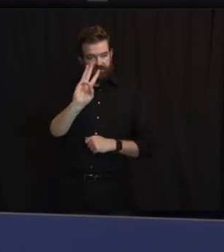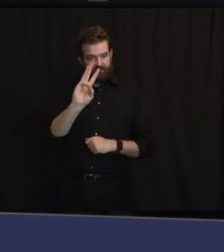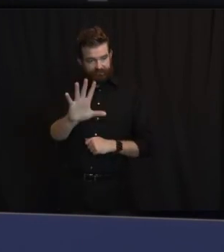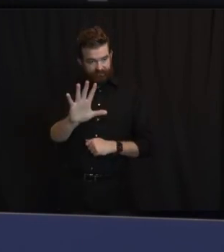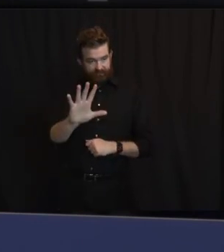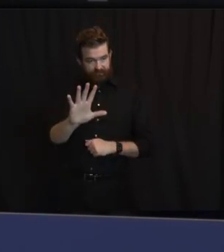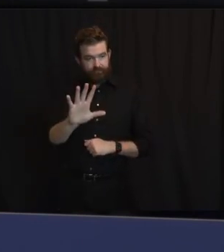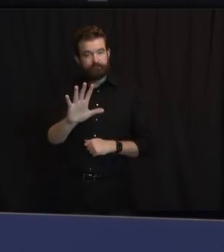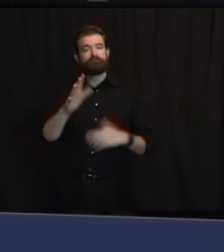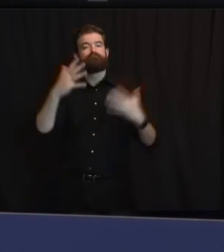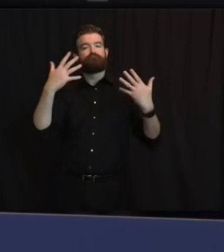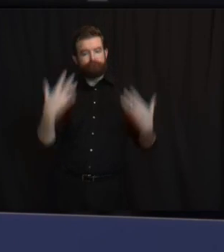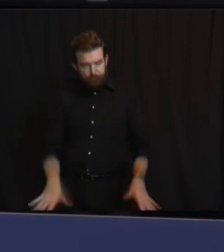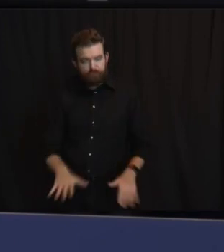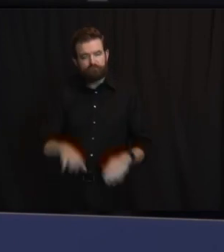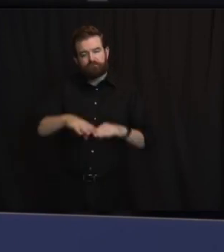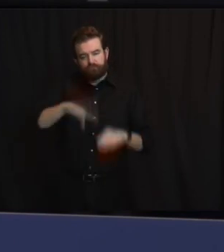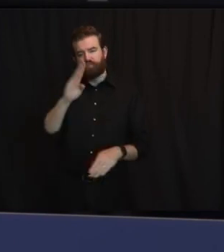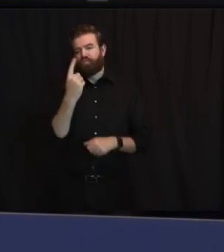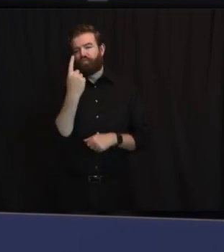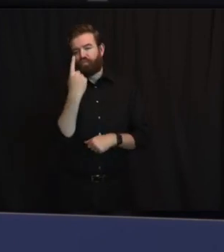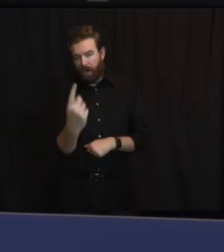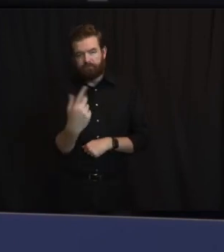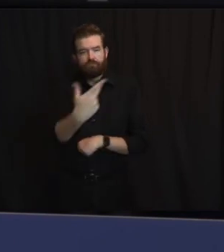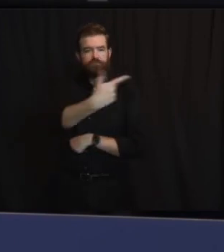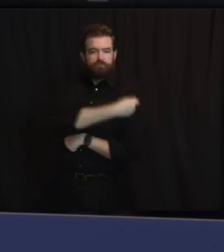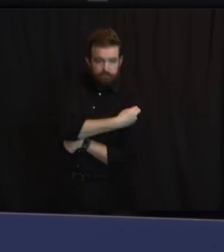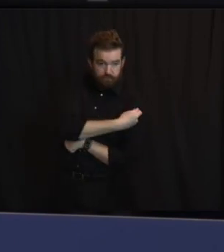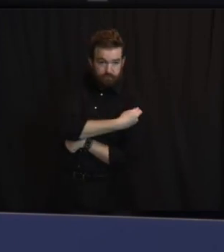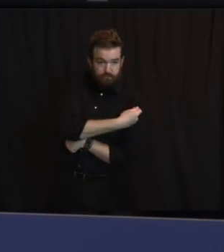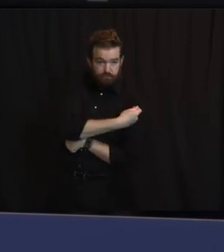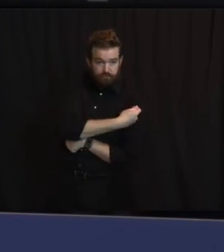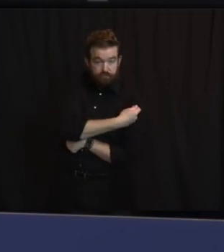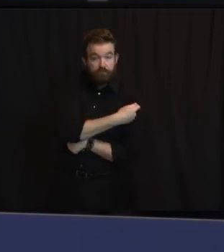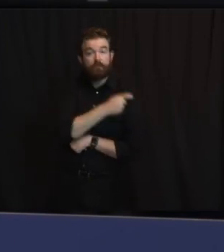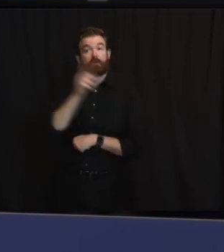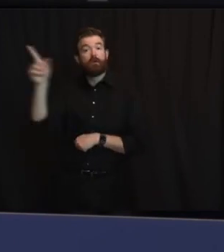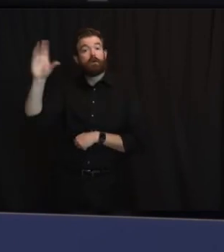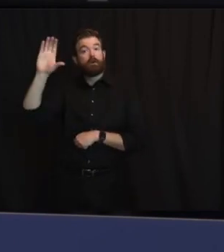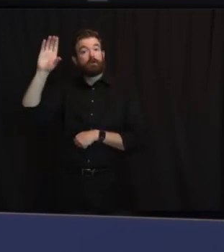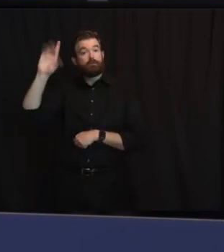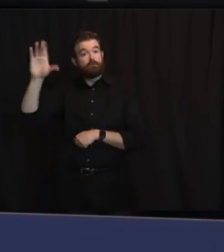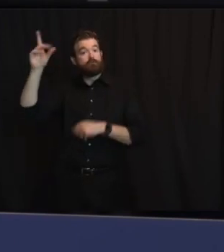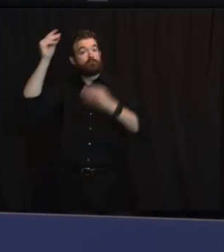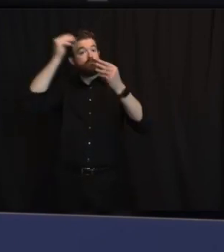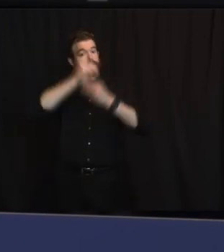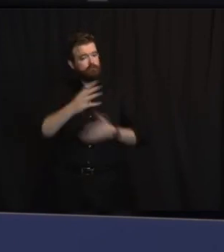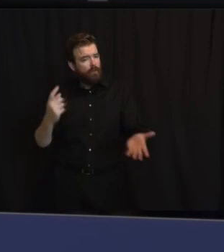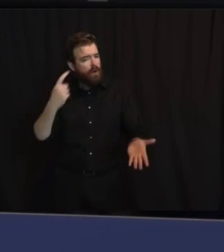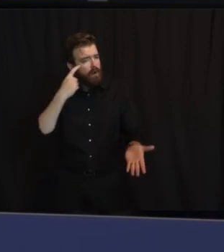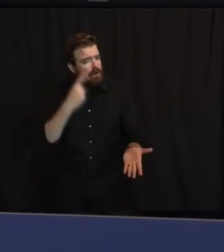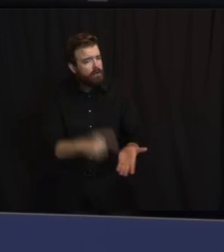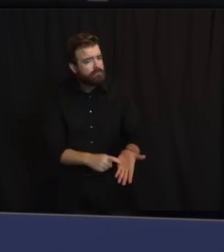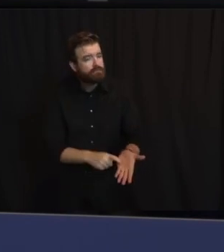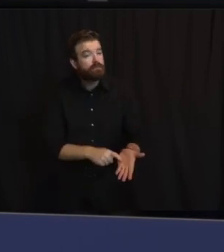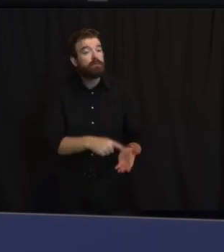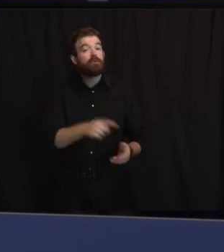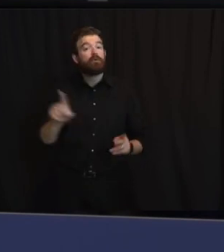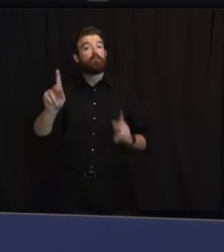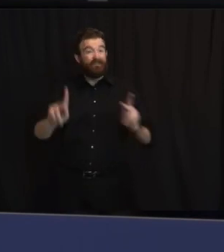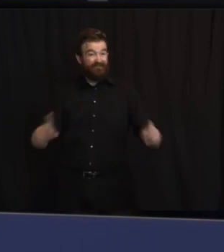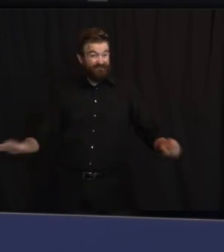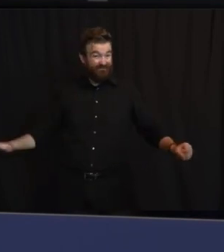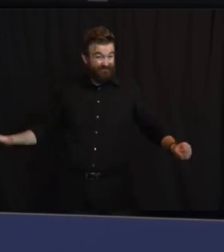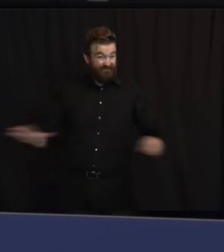one dose of vaccine. The CDC just released data that found fully vaccinated adults 65 years and older